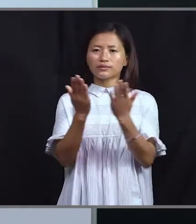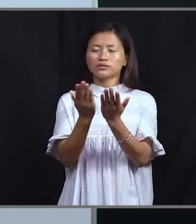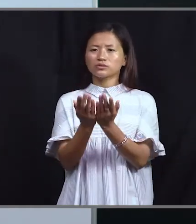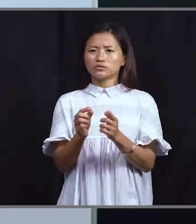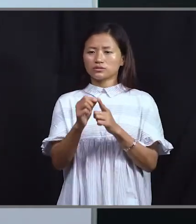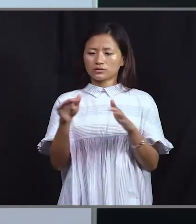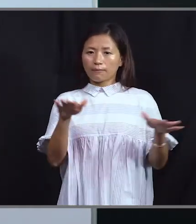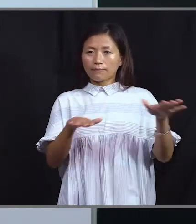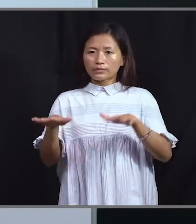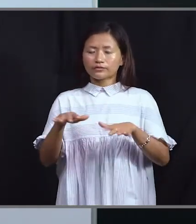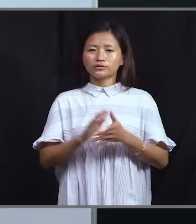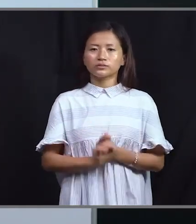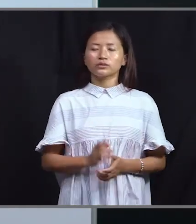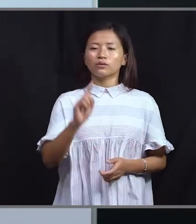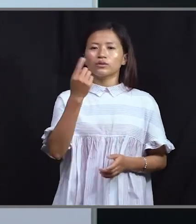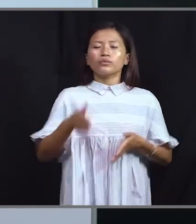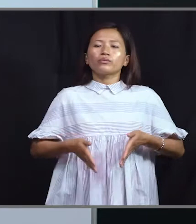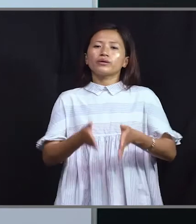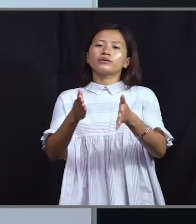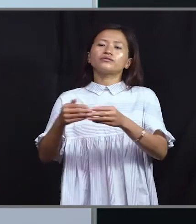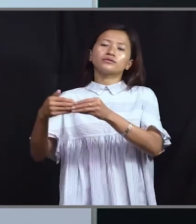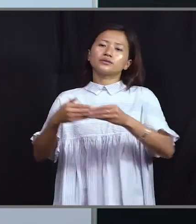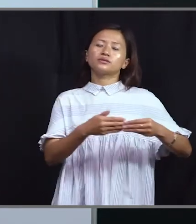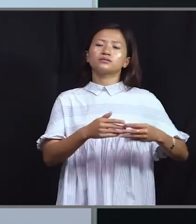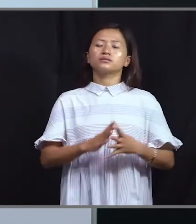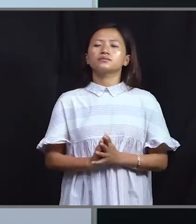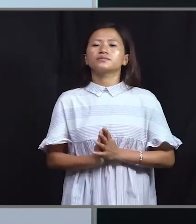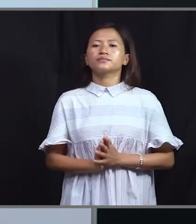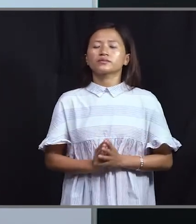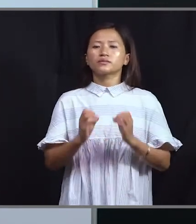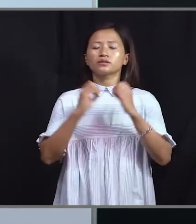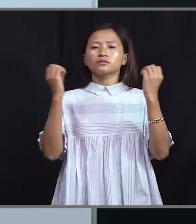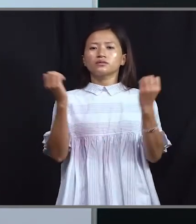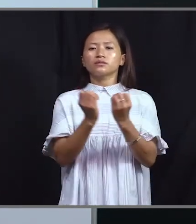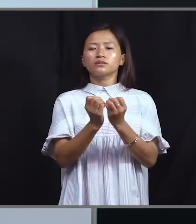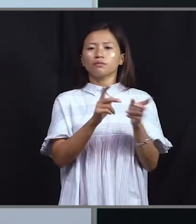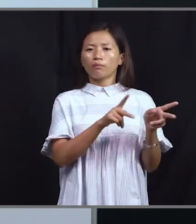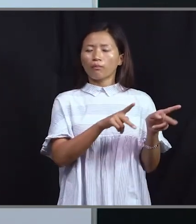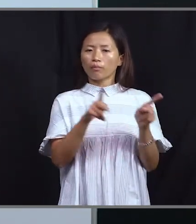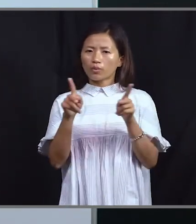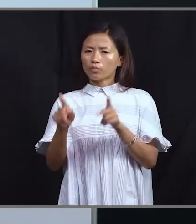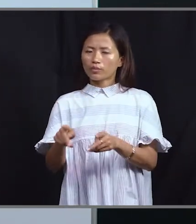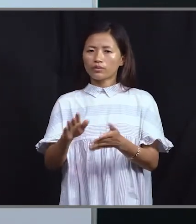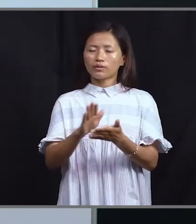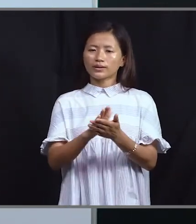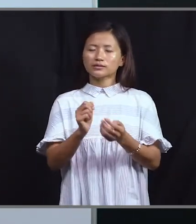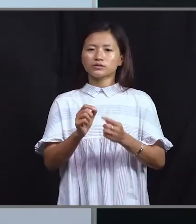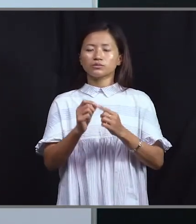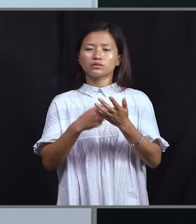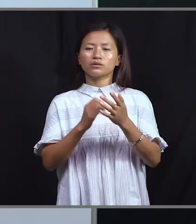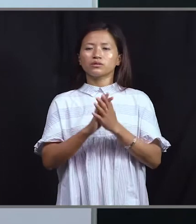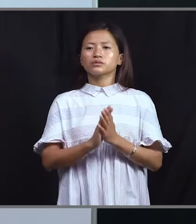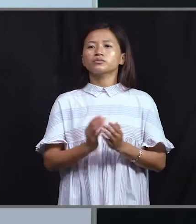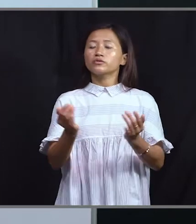no? So this is also one way of guiding. You got it, isn't it? So in an organization also, proper guidance is required. Proper supervision